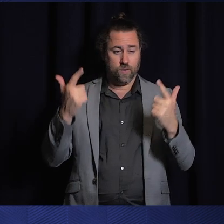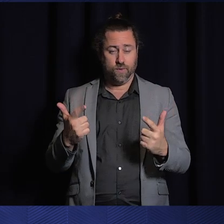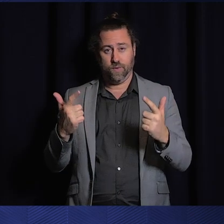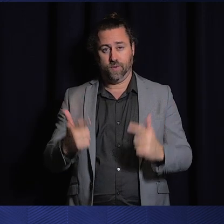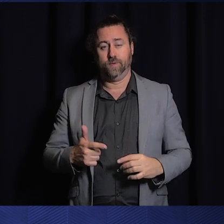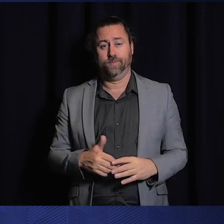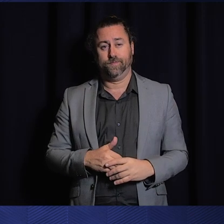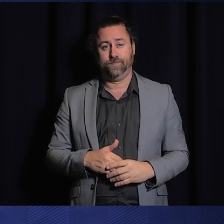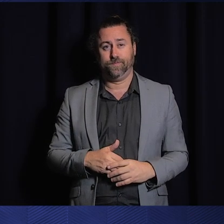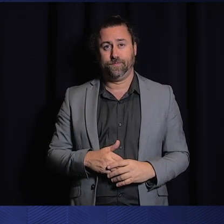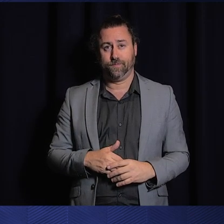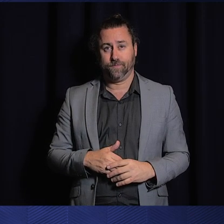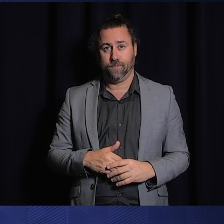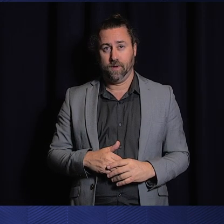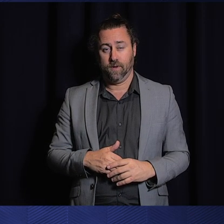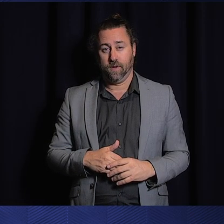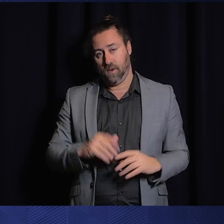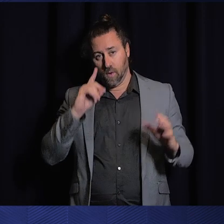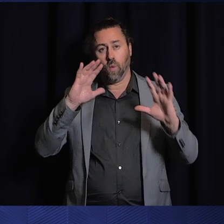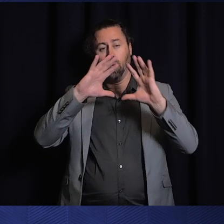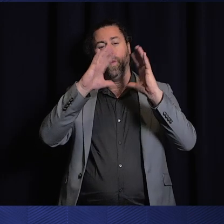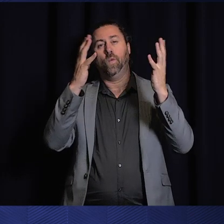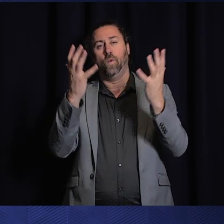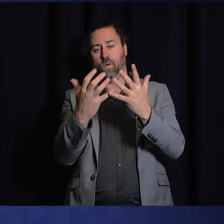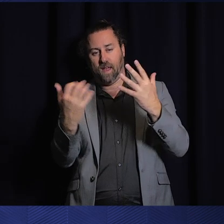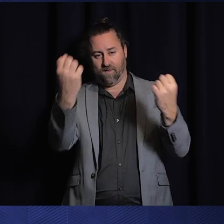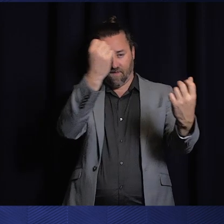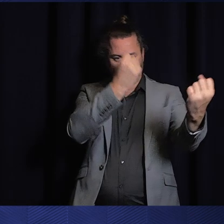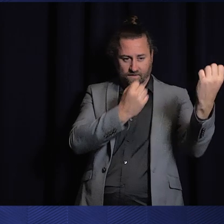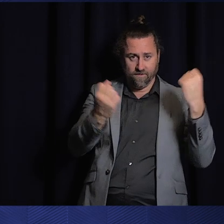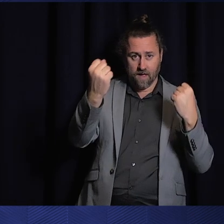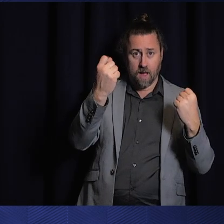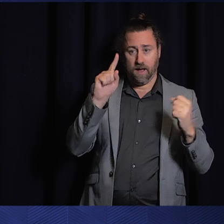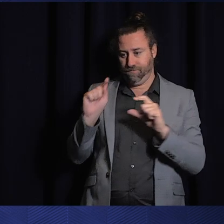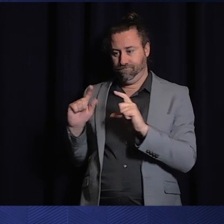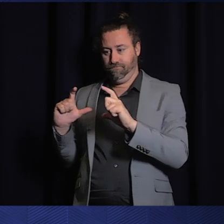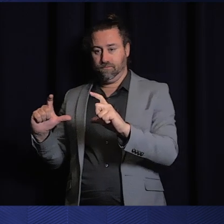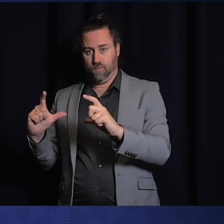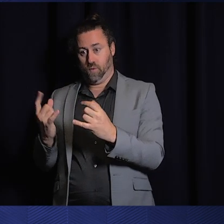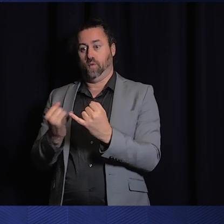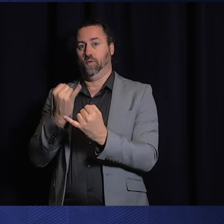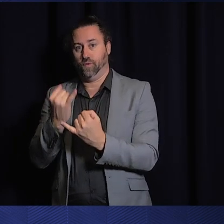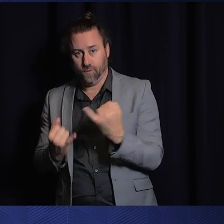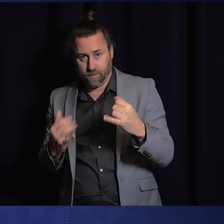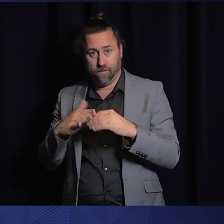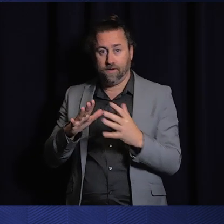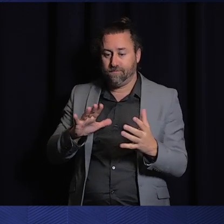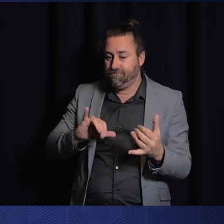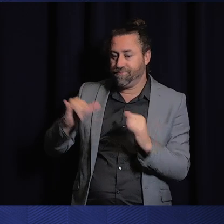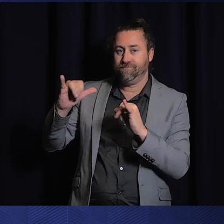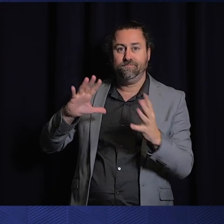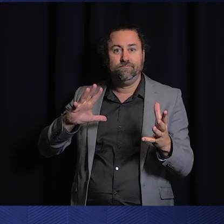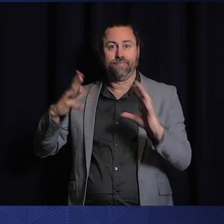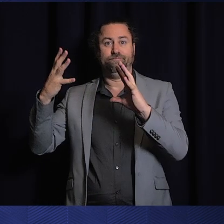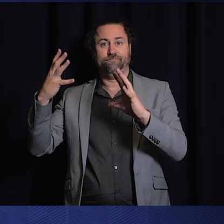have every country around the world, but especially in the region, affected by disaster displacement. I